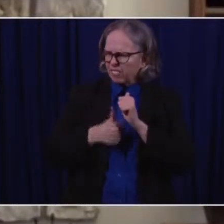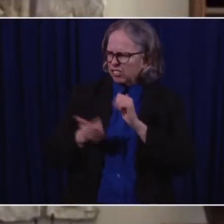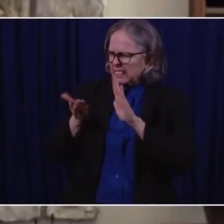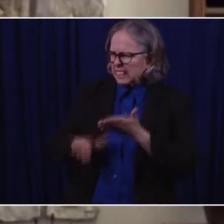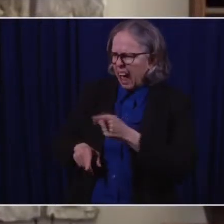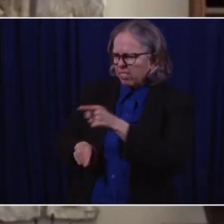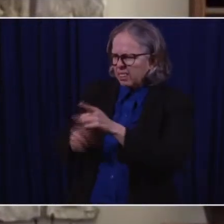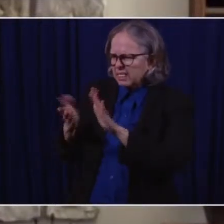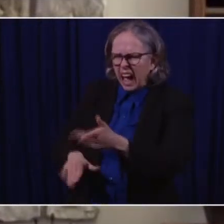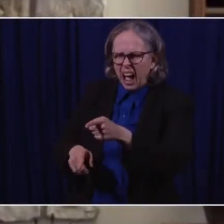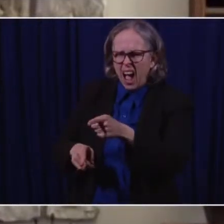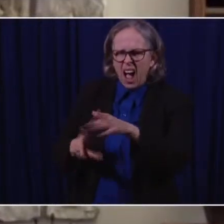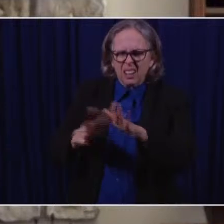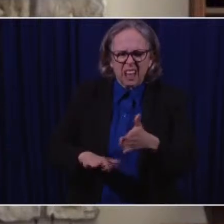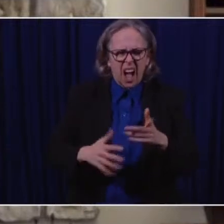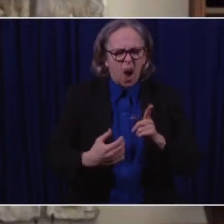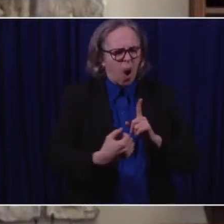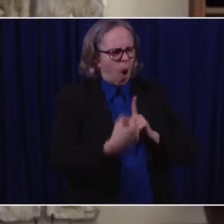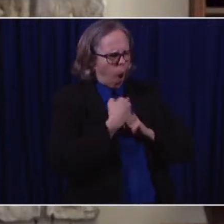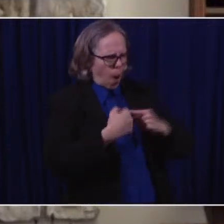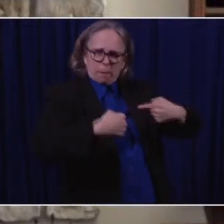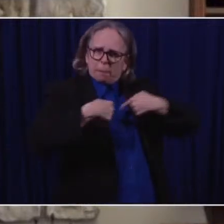impacted by these deaths.